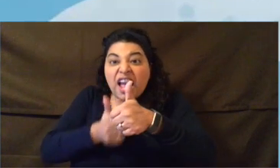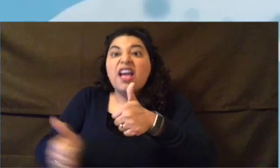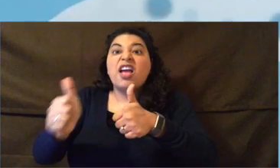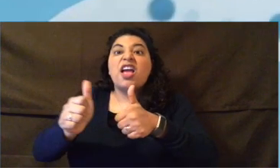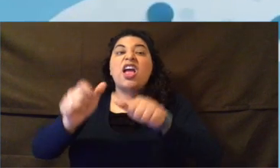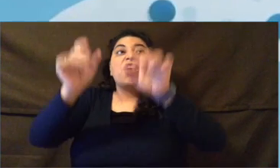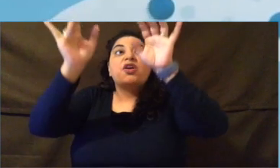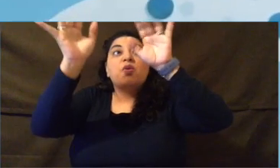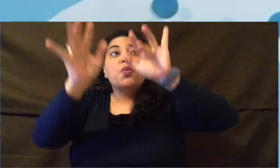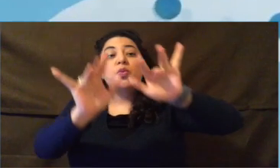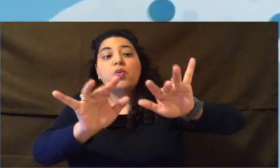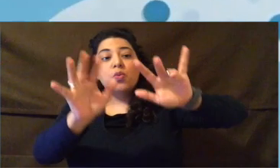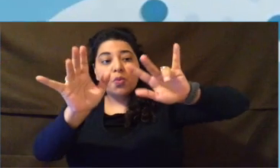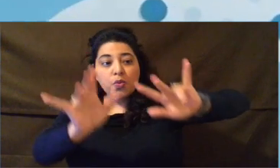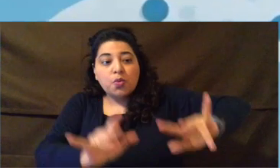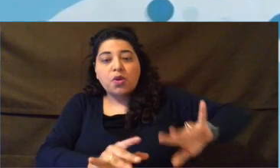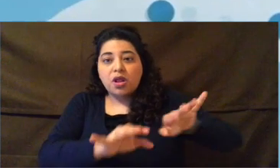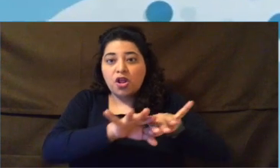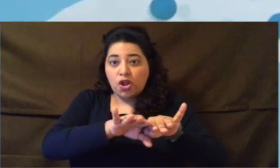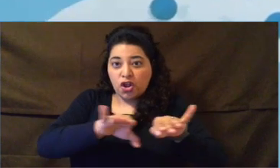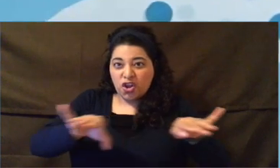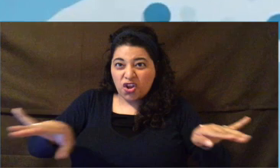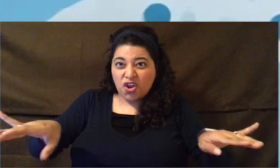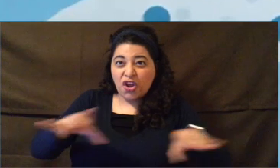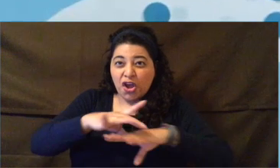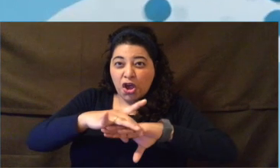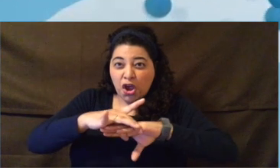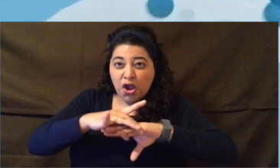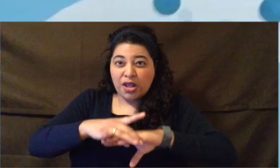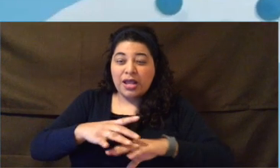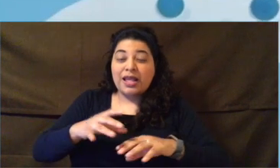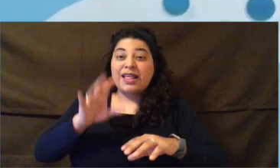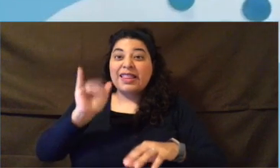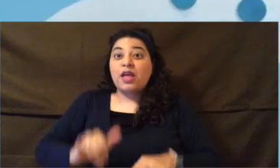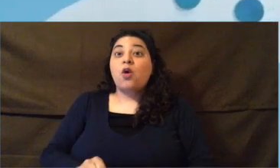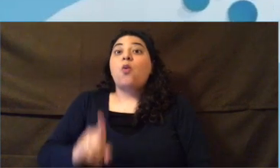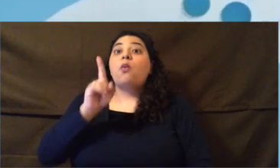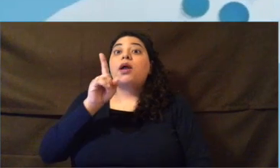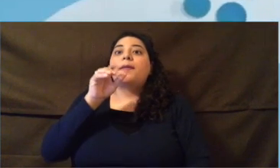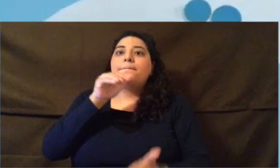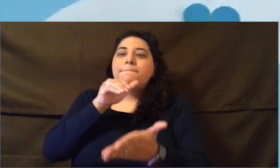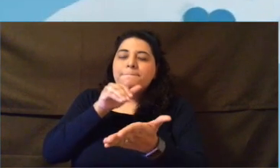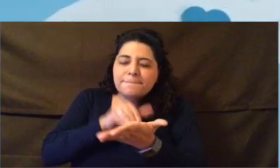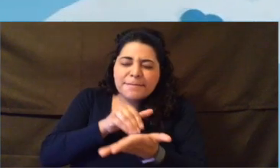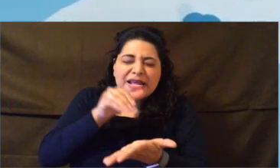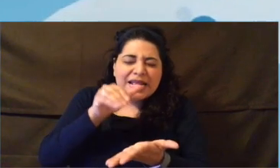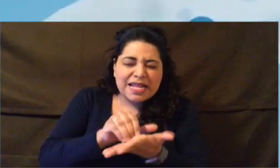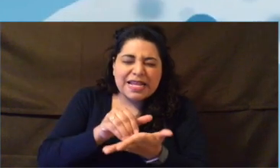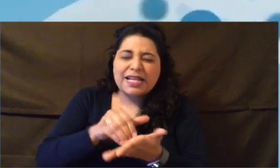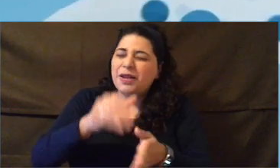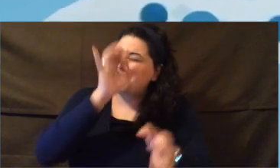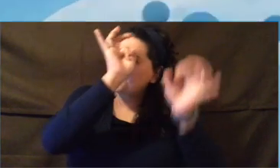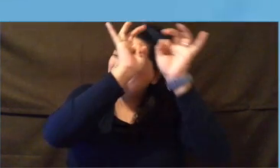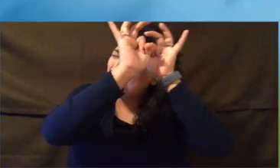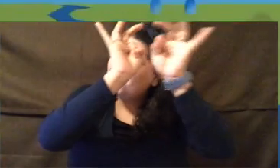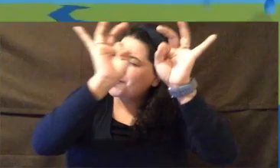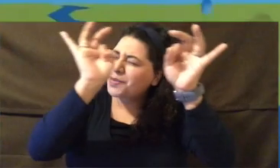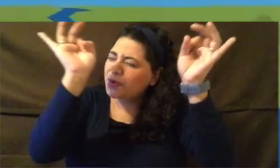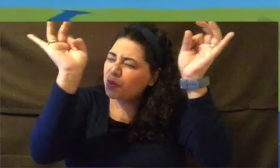that reaches the ground is made up of 1 million of the original tiny water droplets.